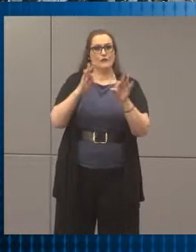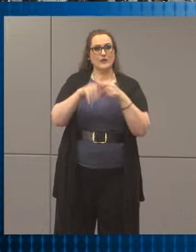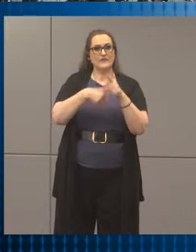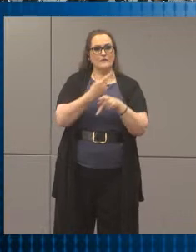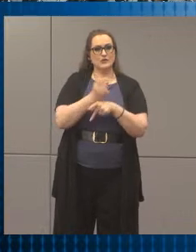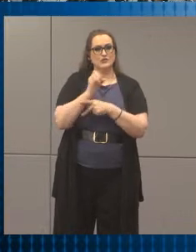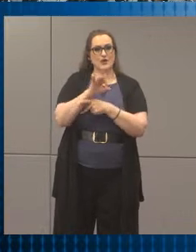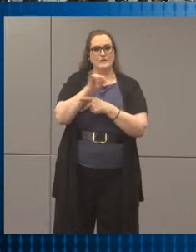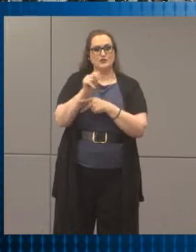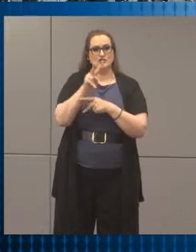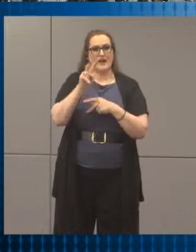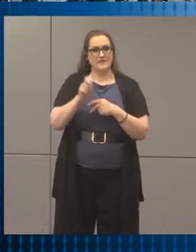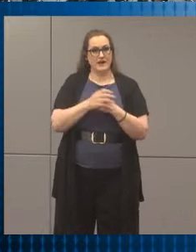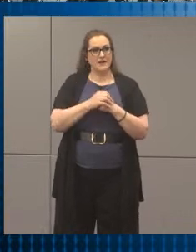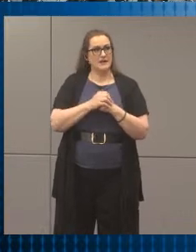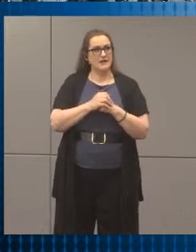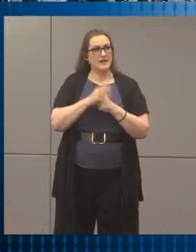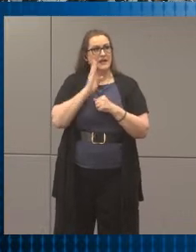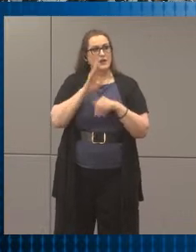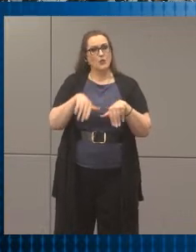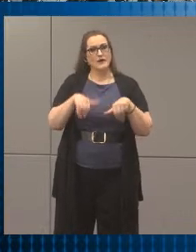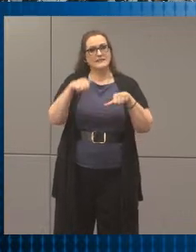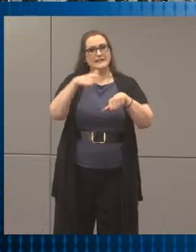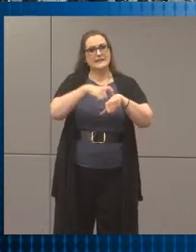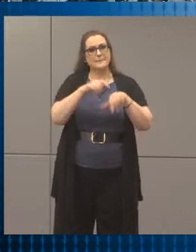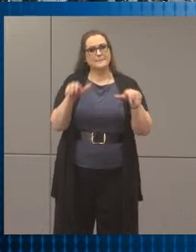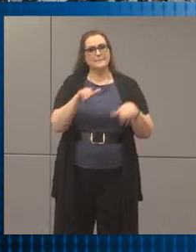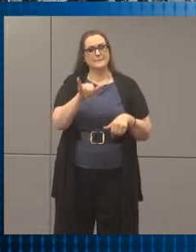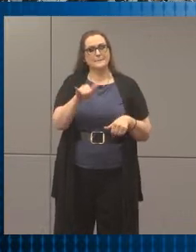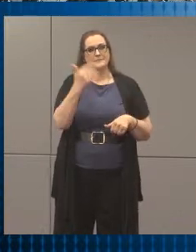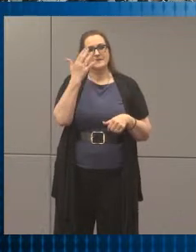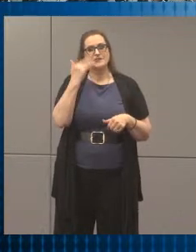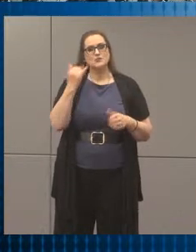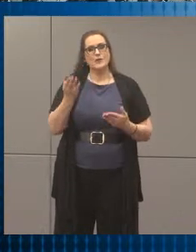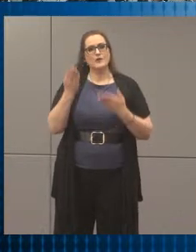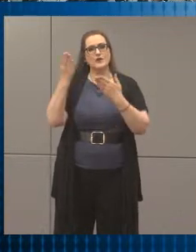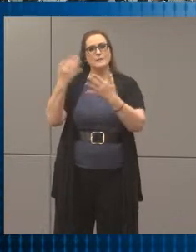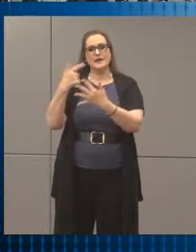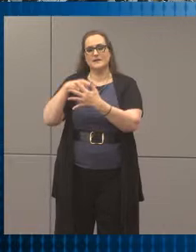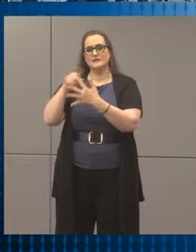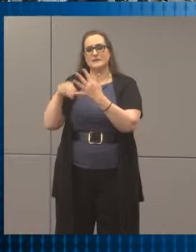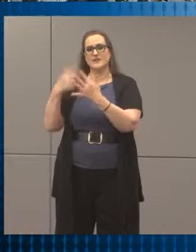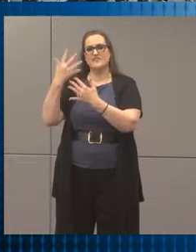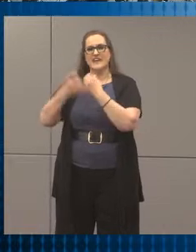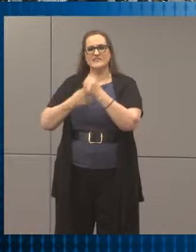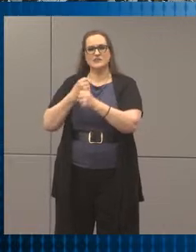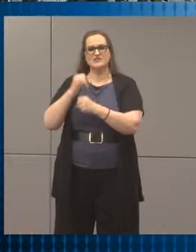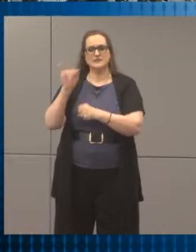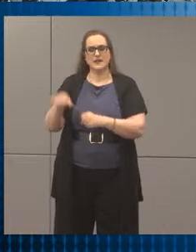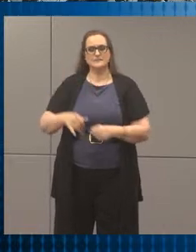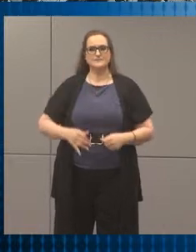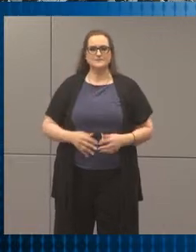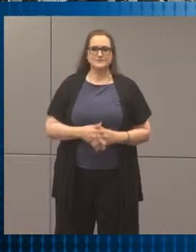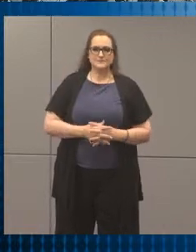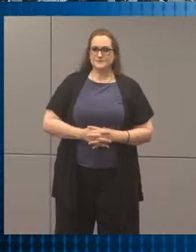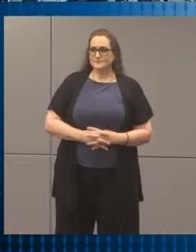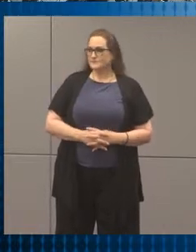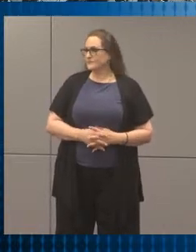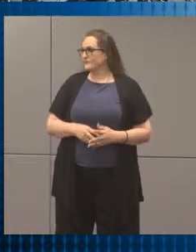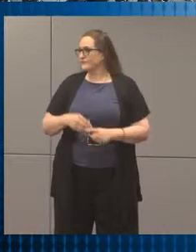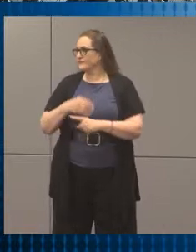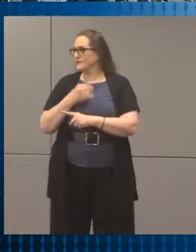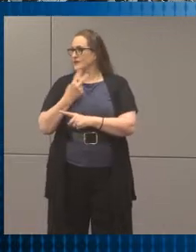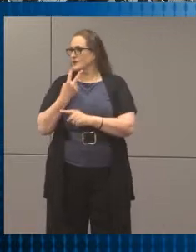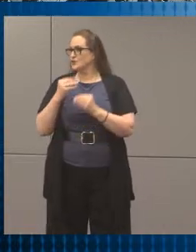of a Java product, it's going to take time to do that. That's why we're recommending the 5 years. 2 more